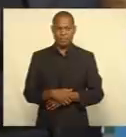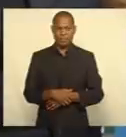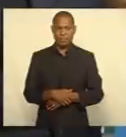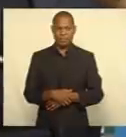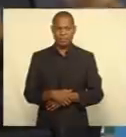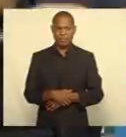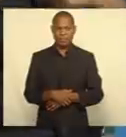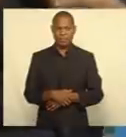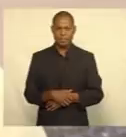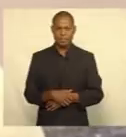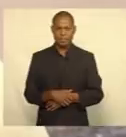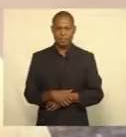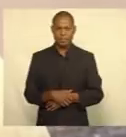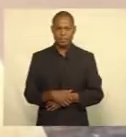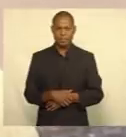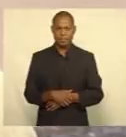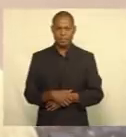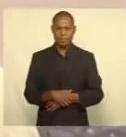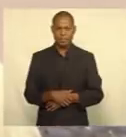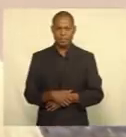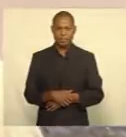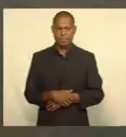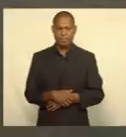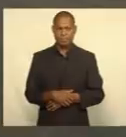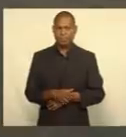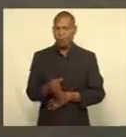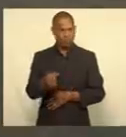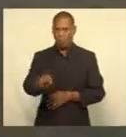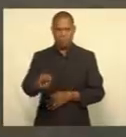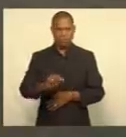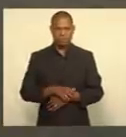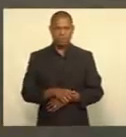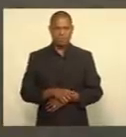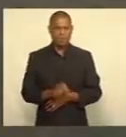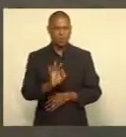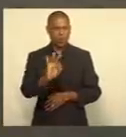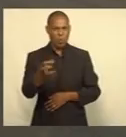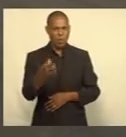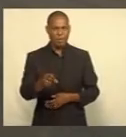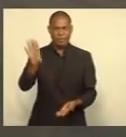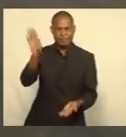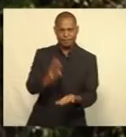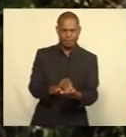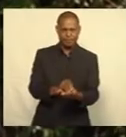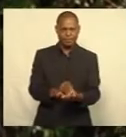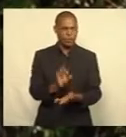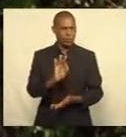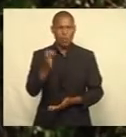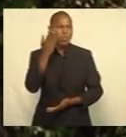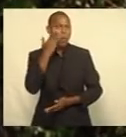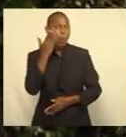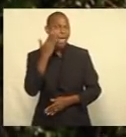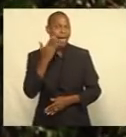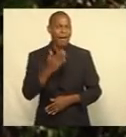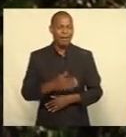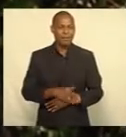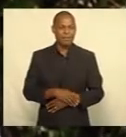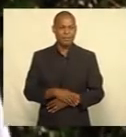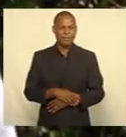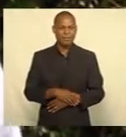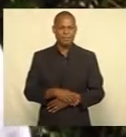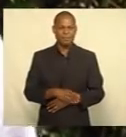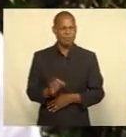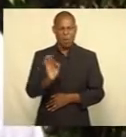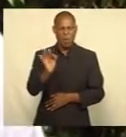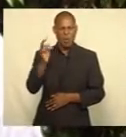there trying to look for people. No, I haven't, just because I'm not aware. I didn't think it was appropriate